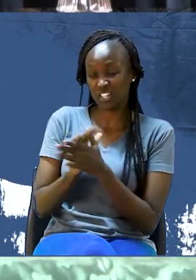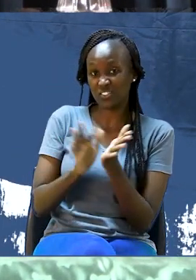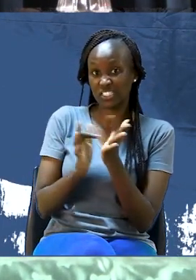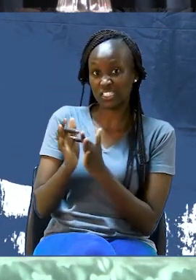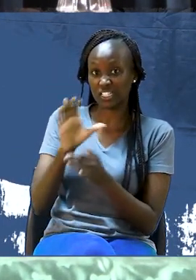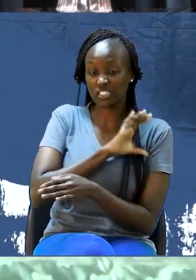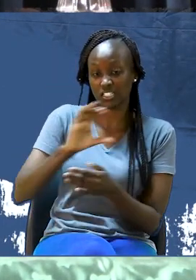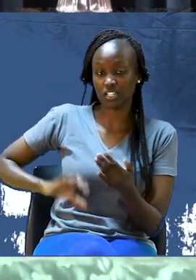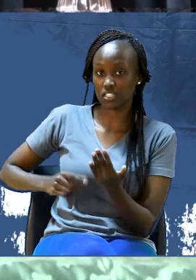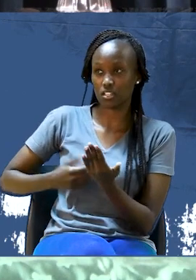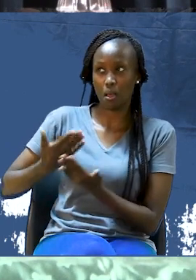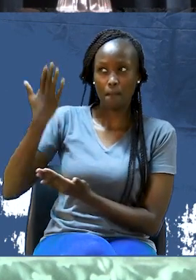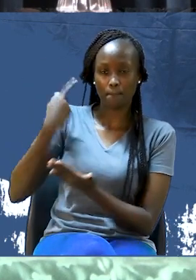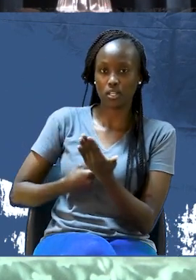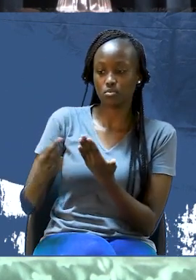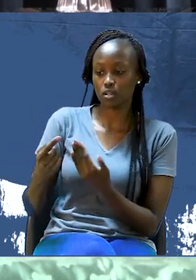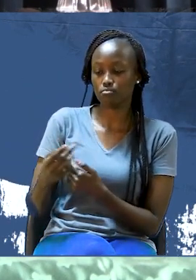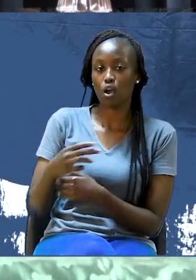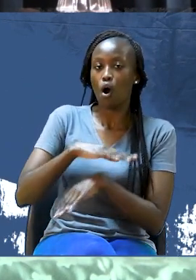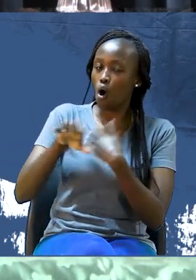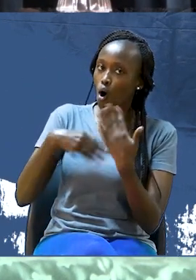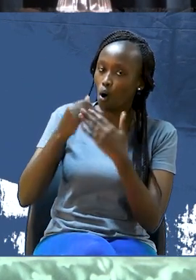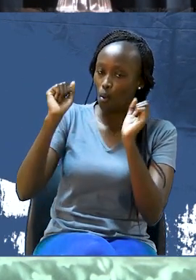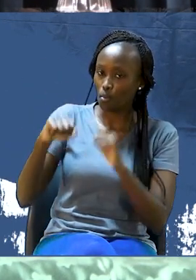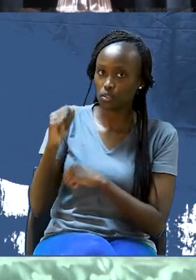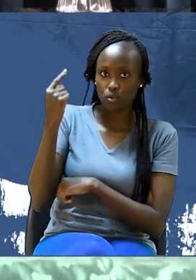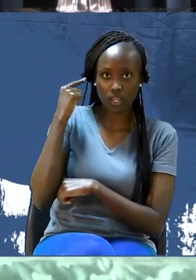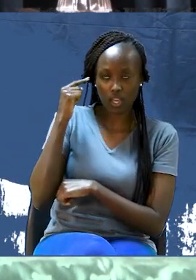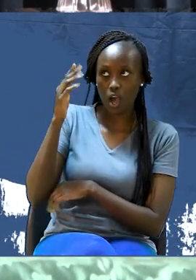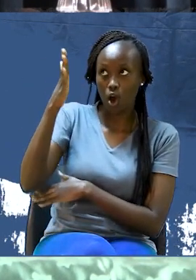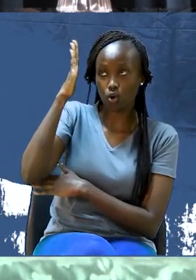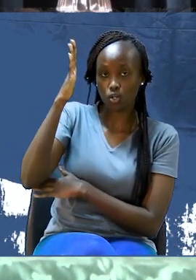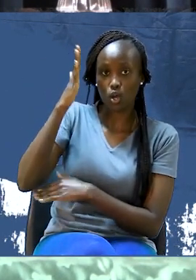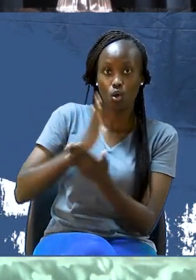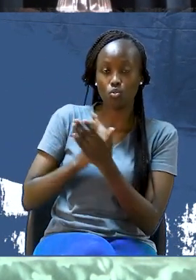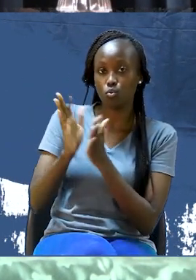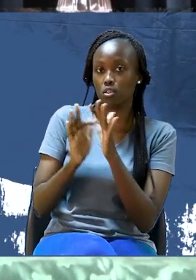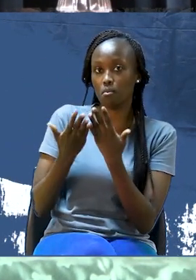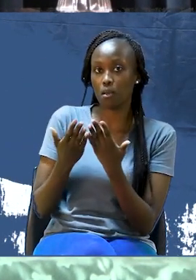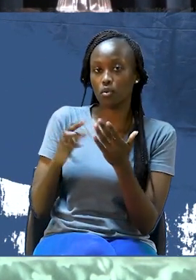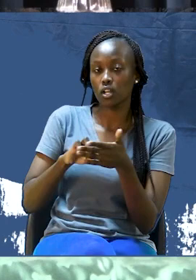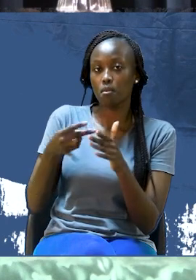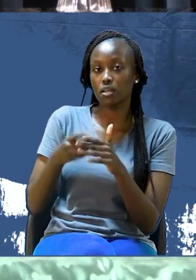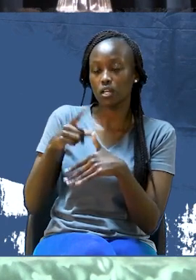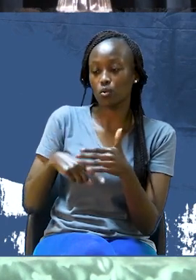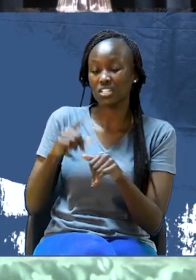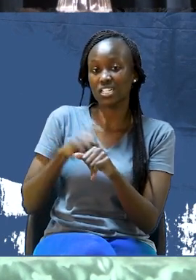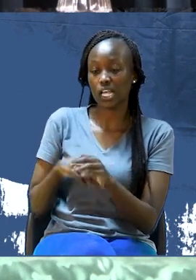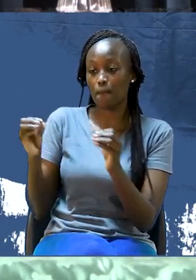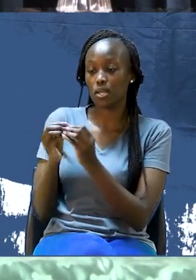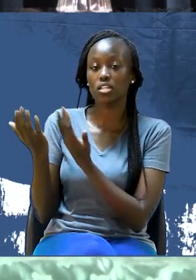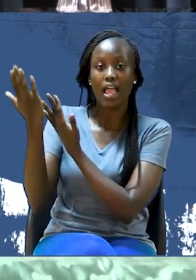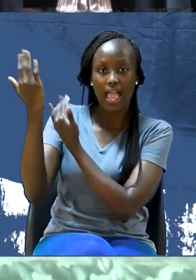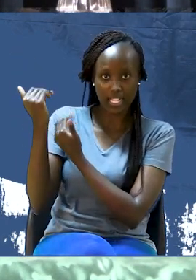can all hear God speak to us through his word. And so we come expecting to hear from one another. We manage